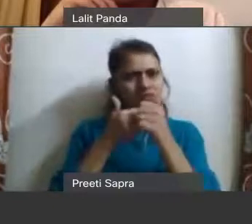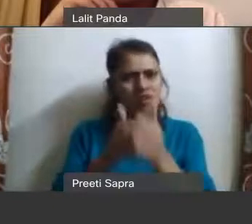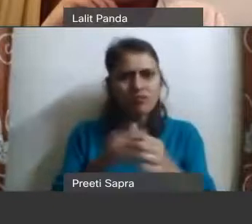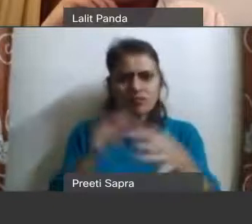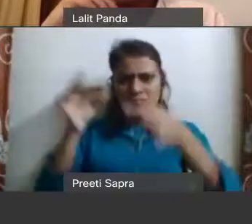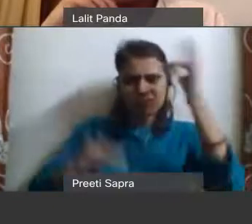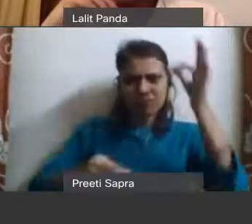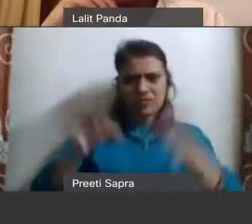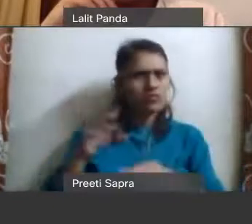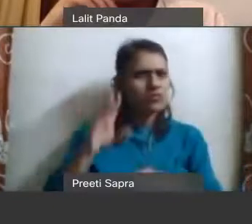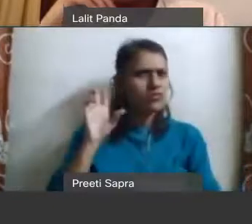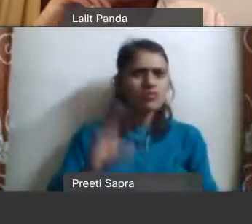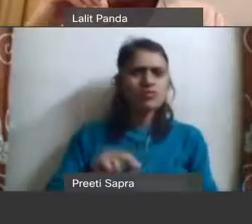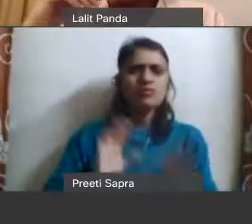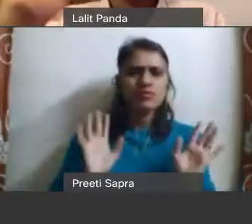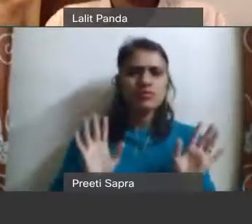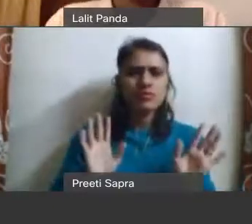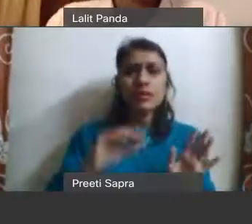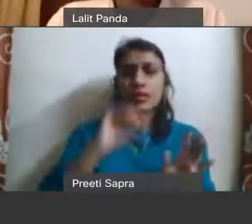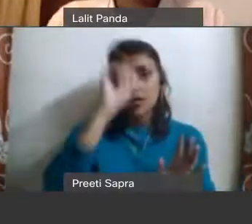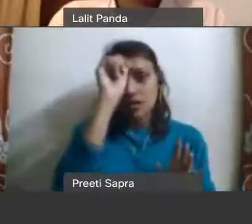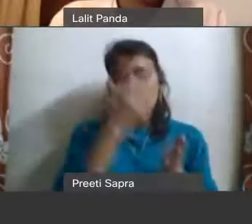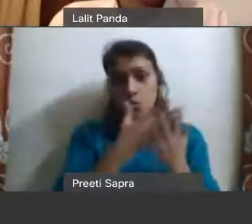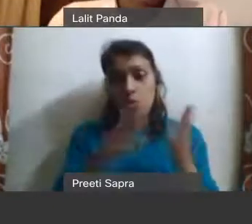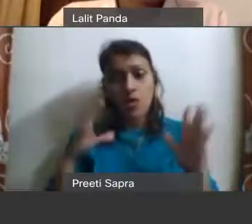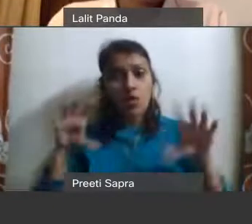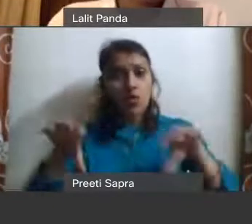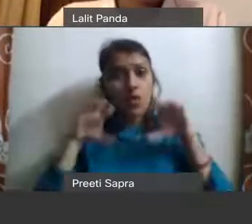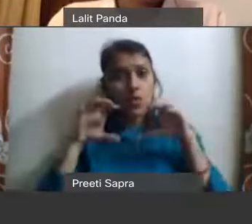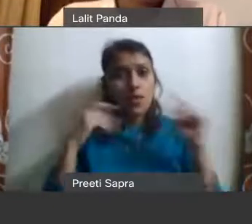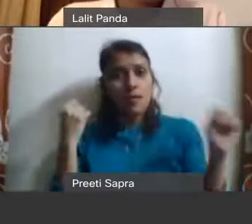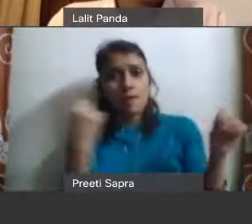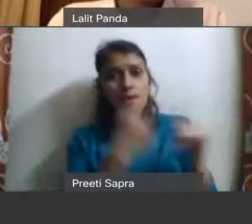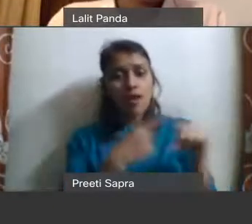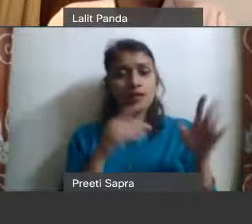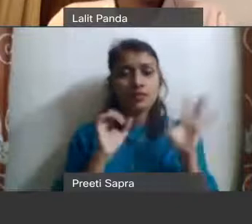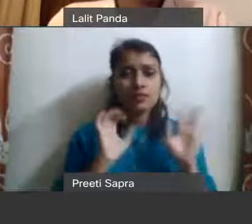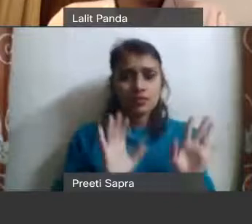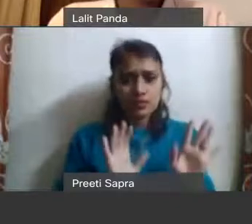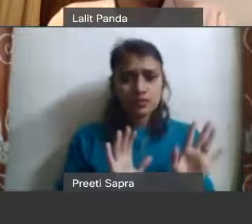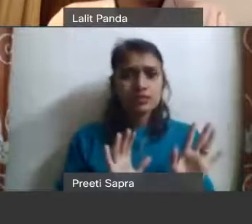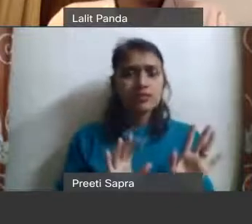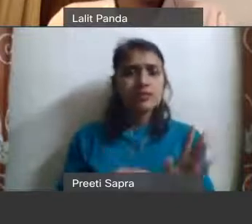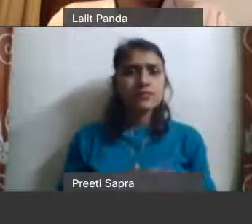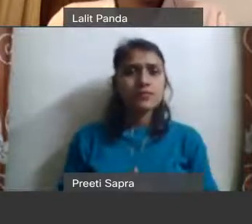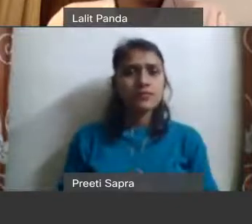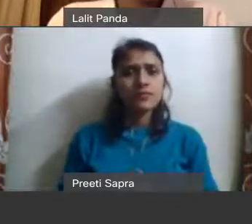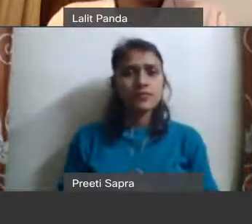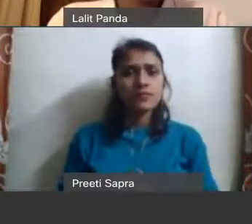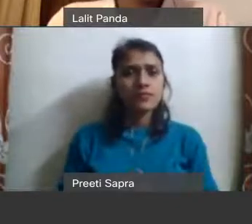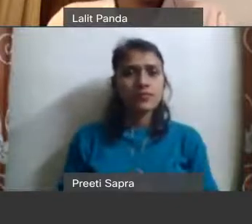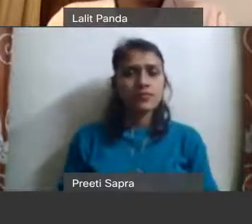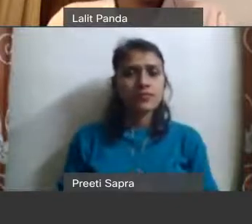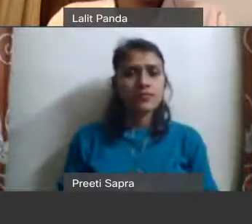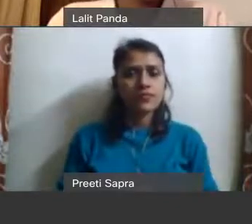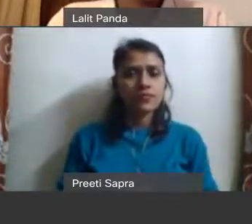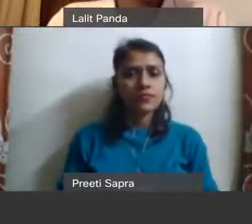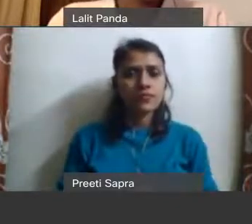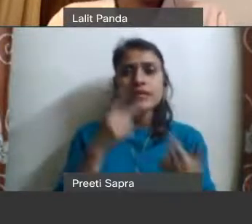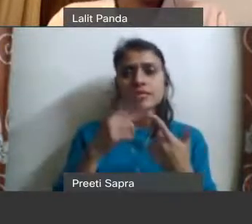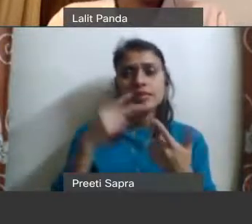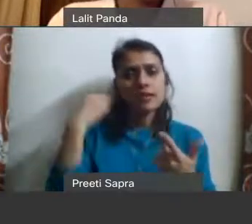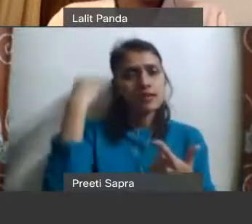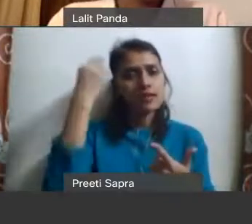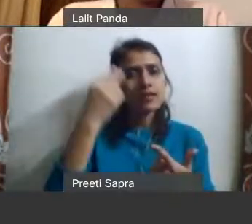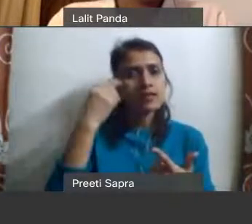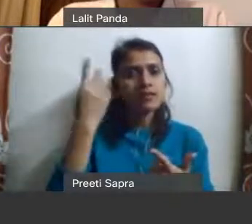justify that it is because of religious persecution that we have brought in CAA. Now, the second reason that